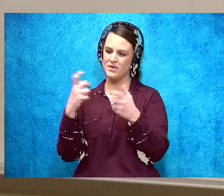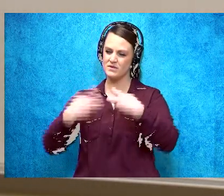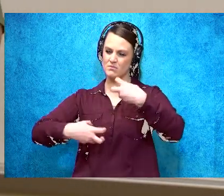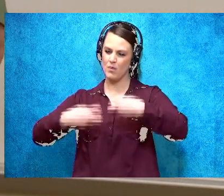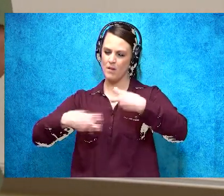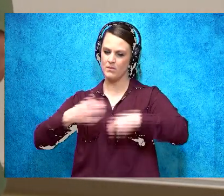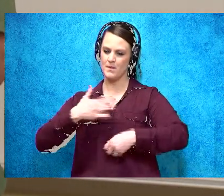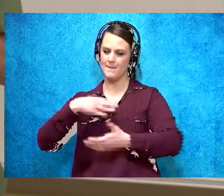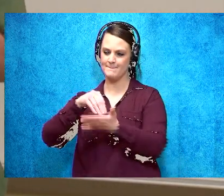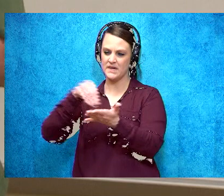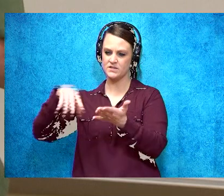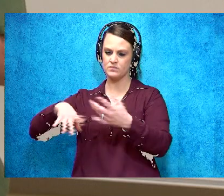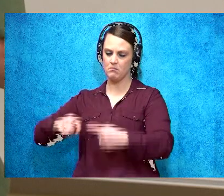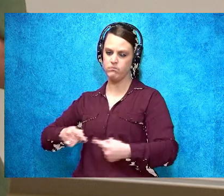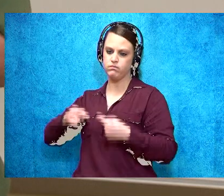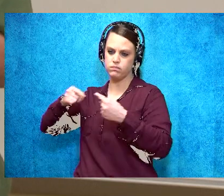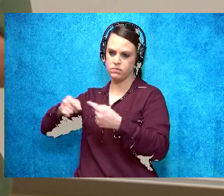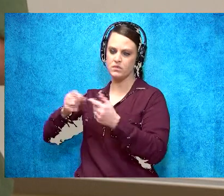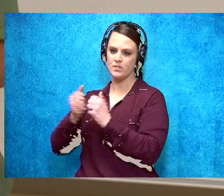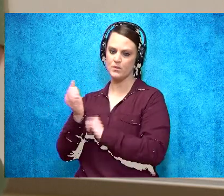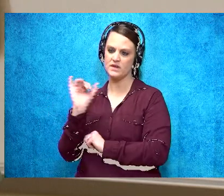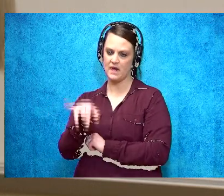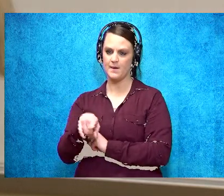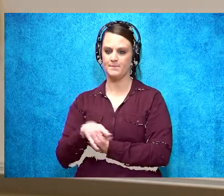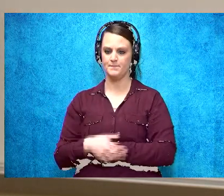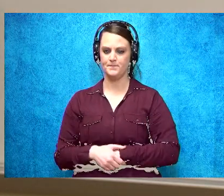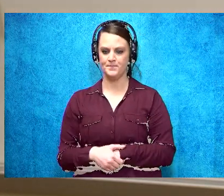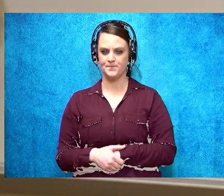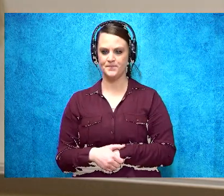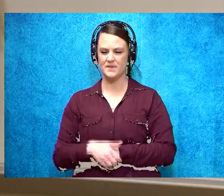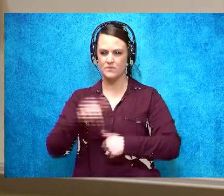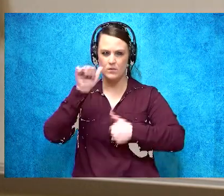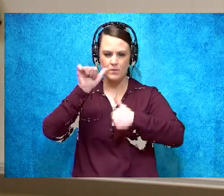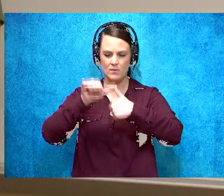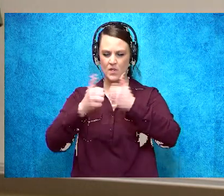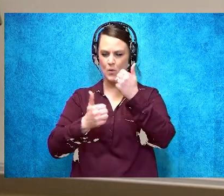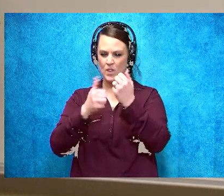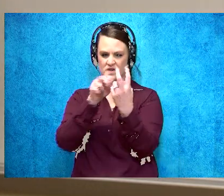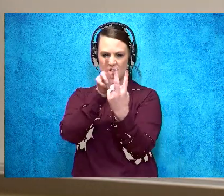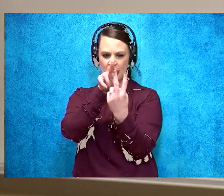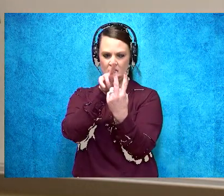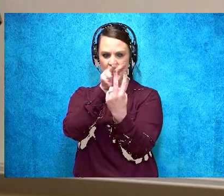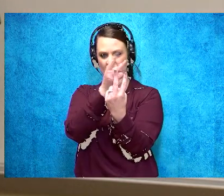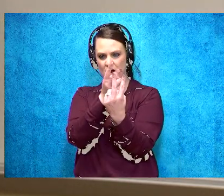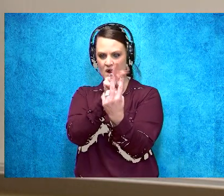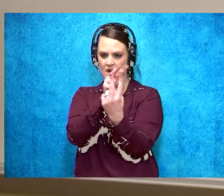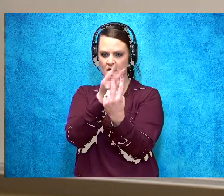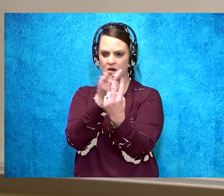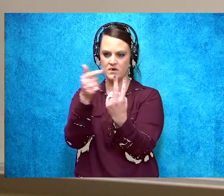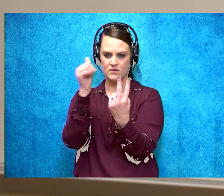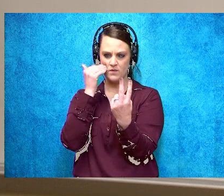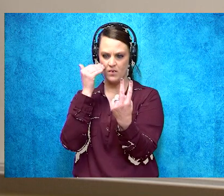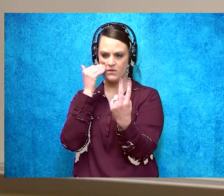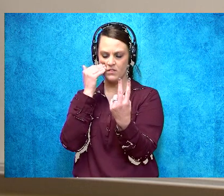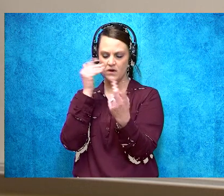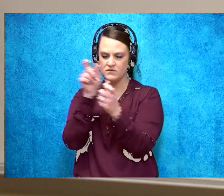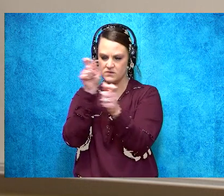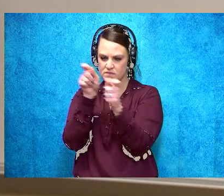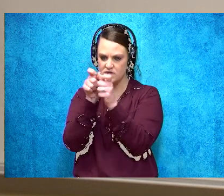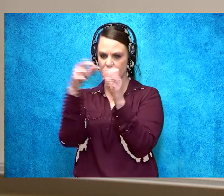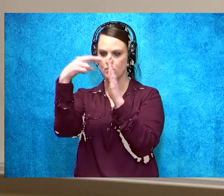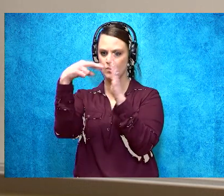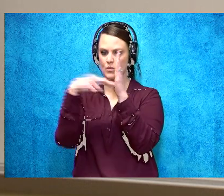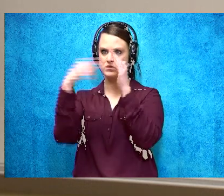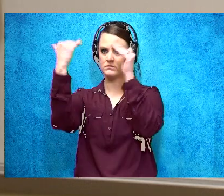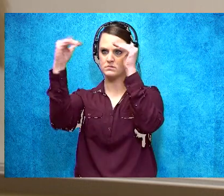my students were having this week, was remembering those specific rules in the order of